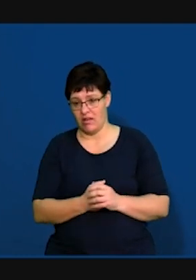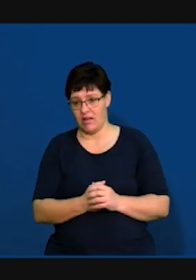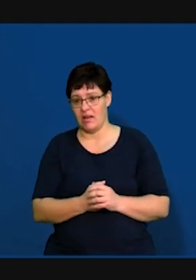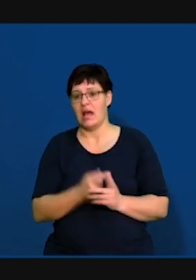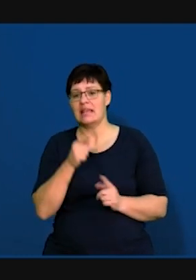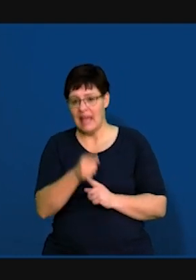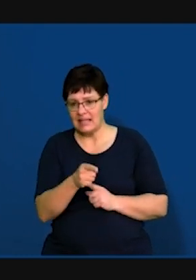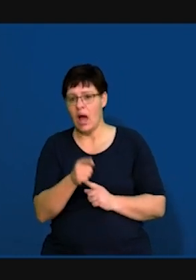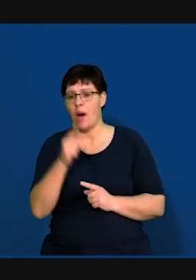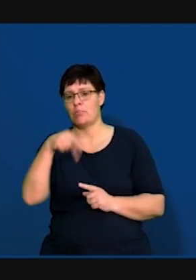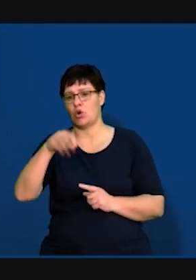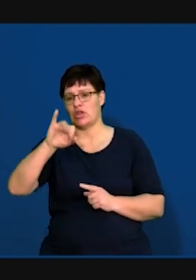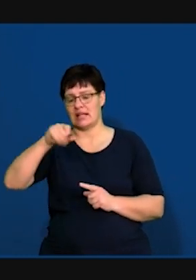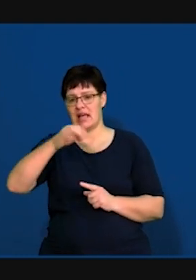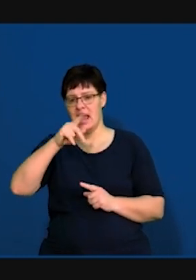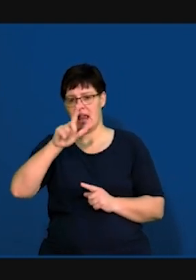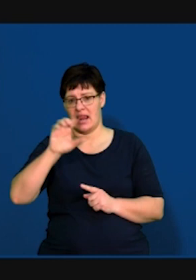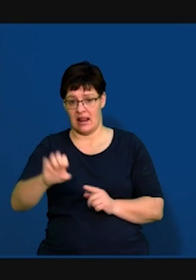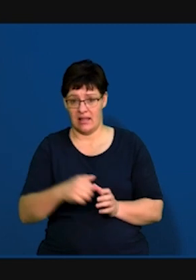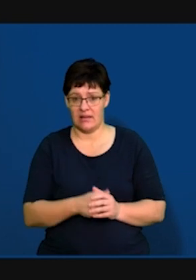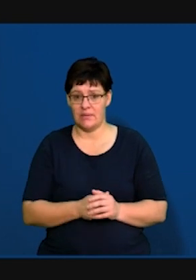a projectile, okay? So